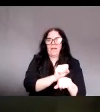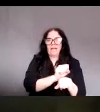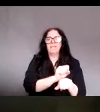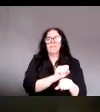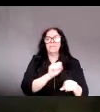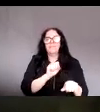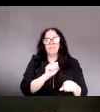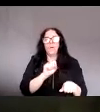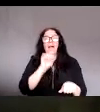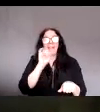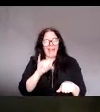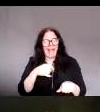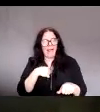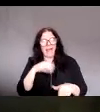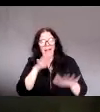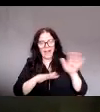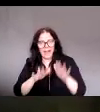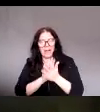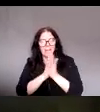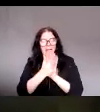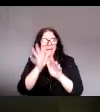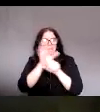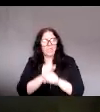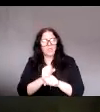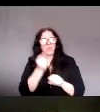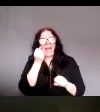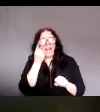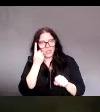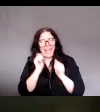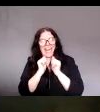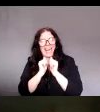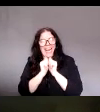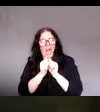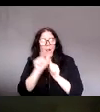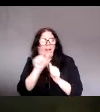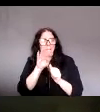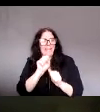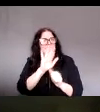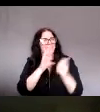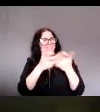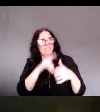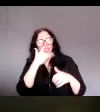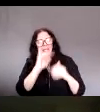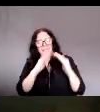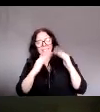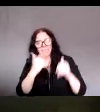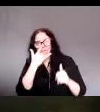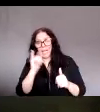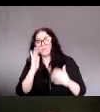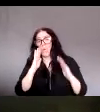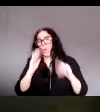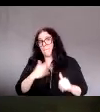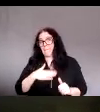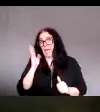get accustomed to and understand the workings of LBS. So hopefully the presentation today will